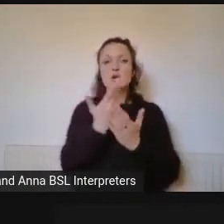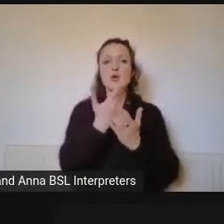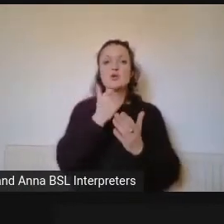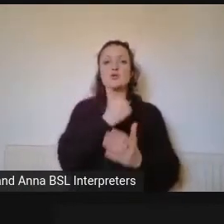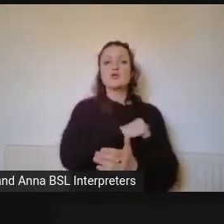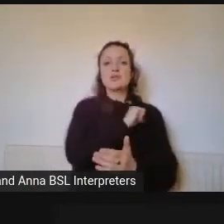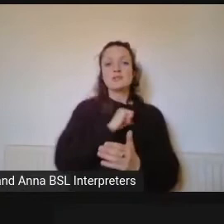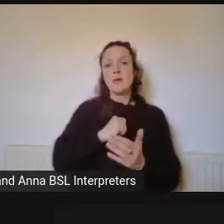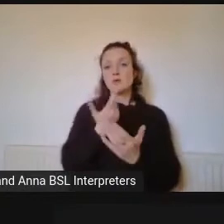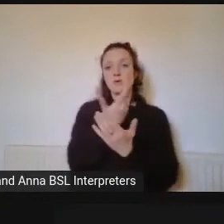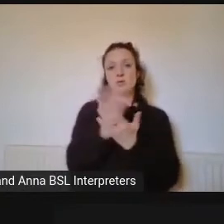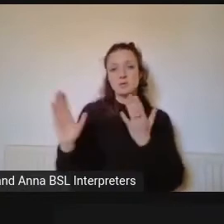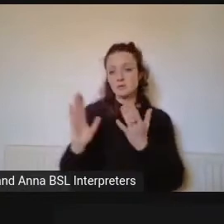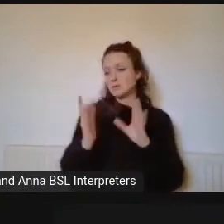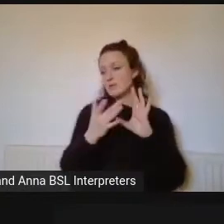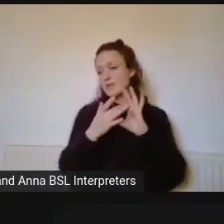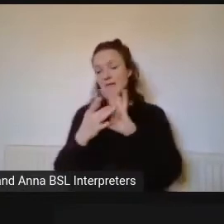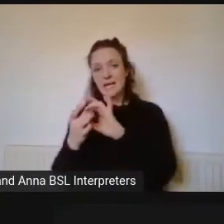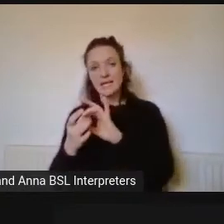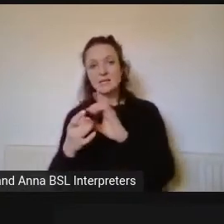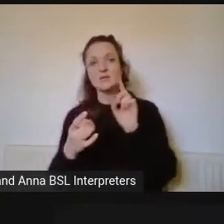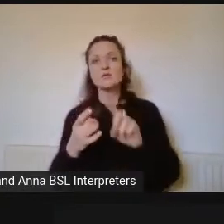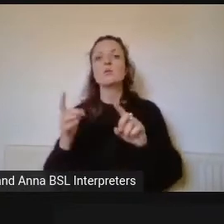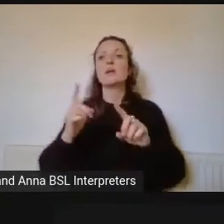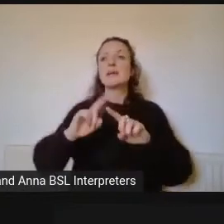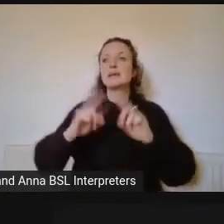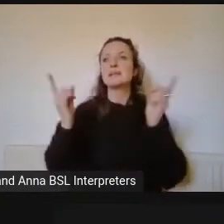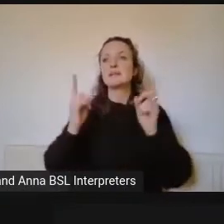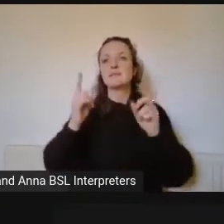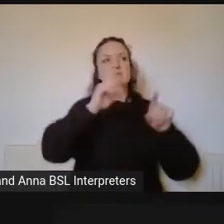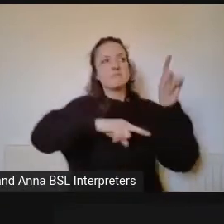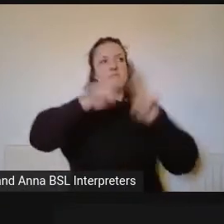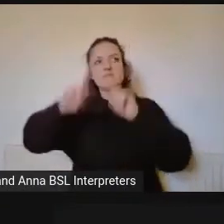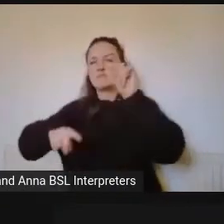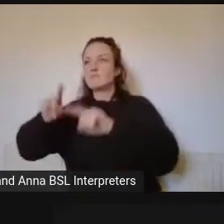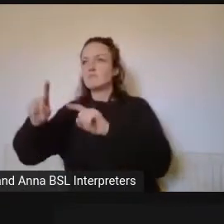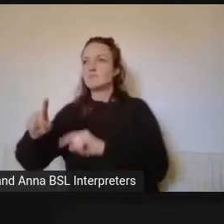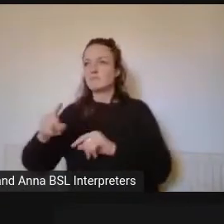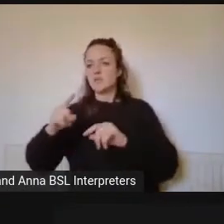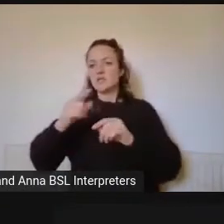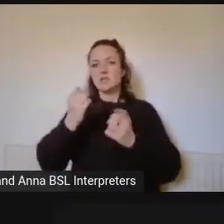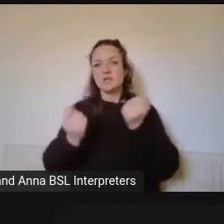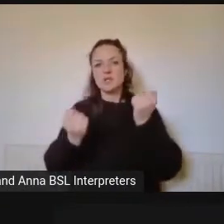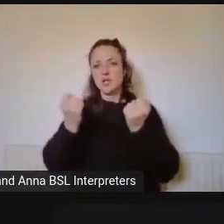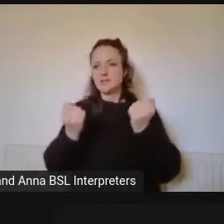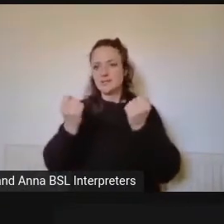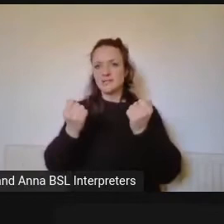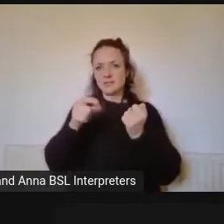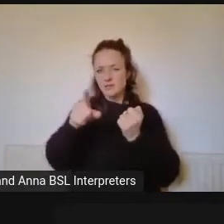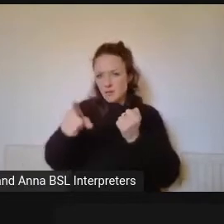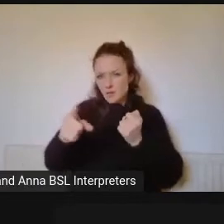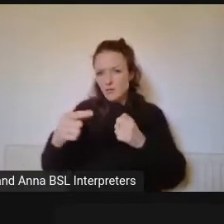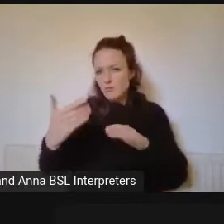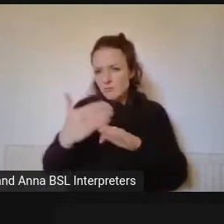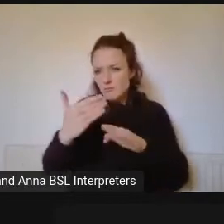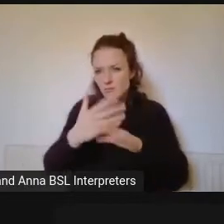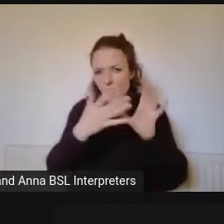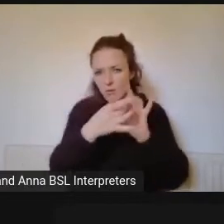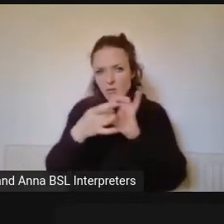links in relation to various types of justice that your group have worked with. How central is it for